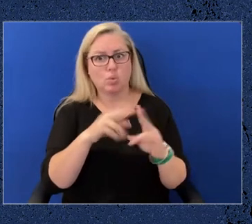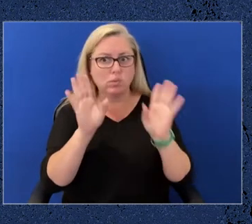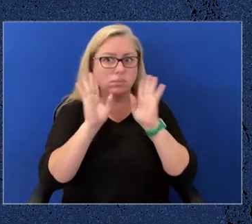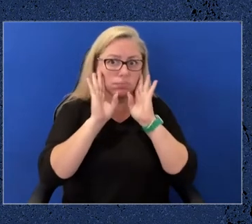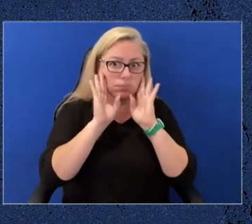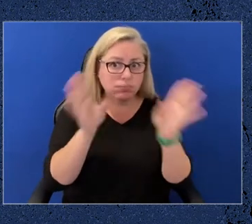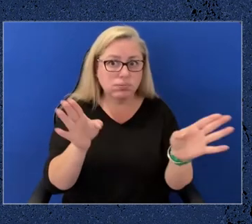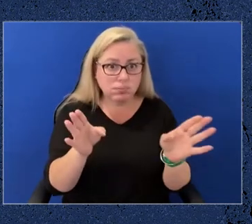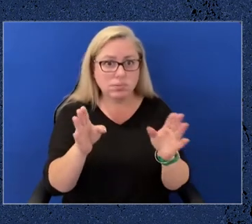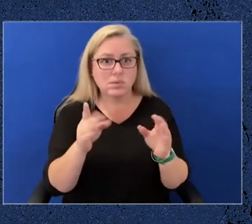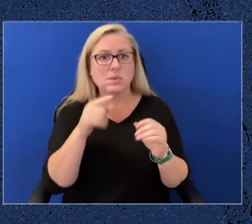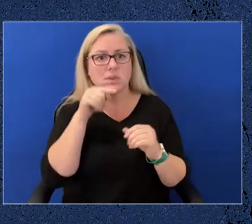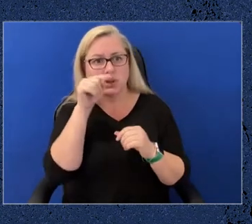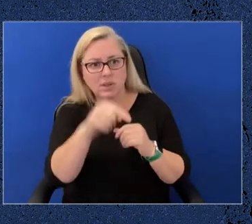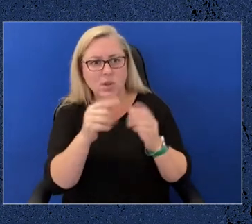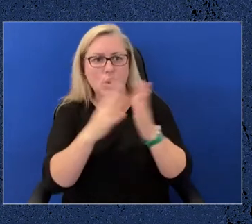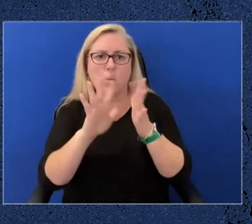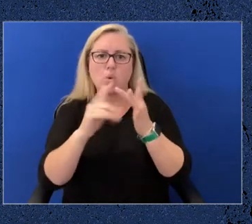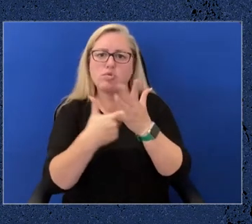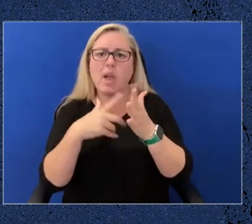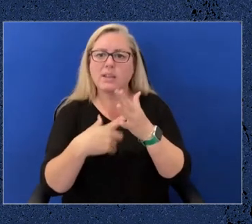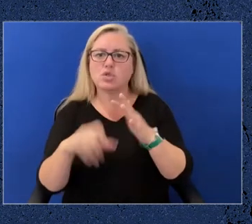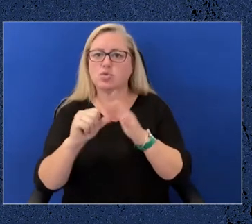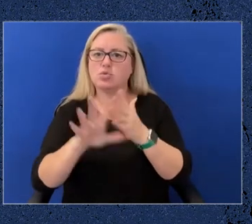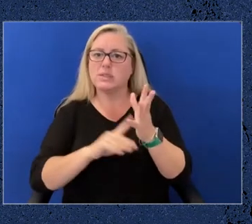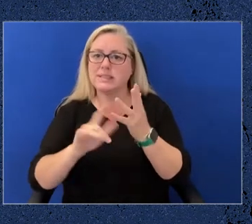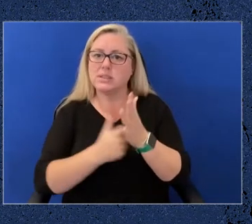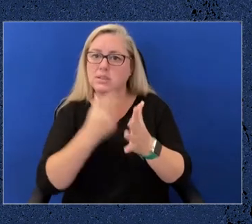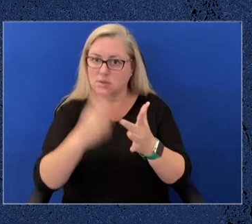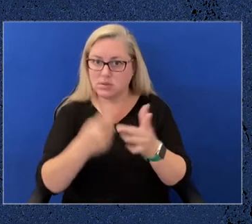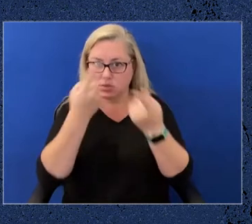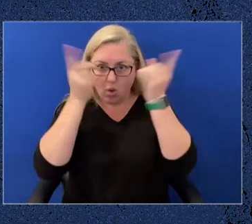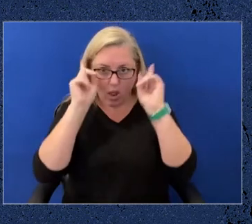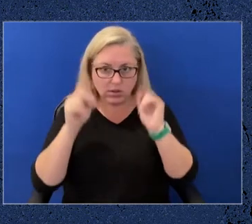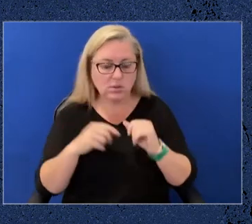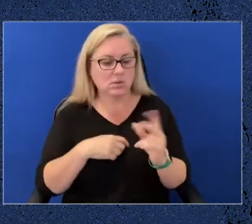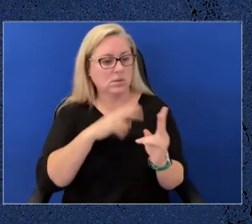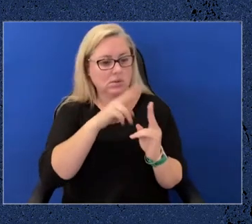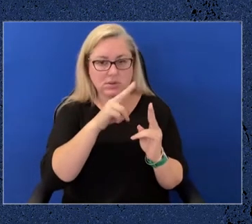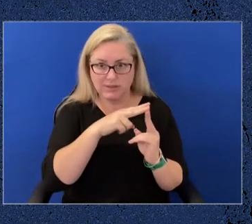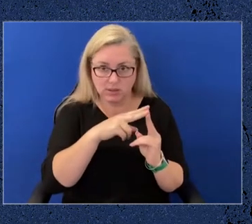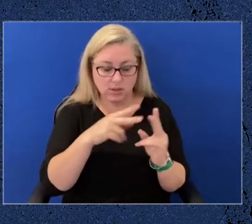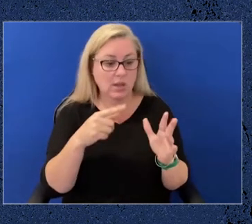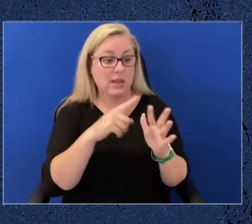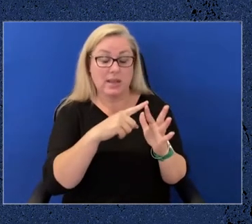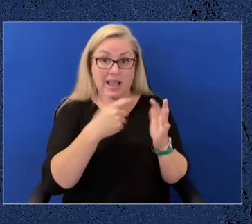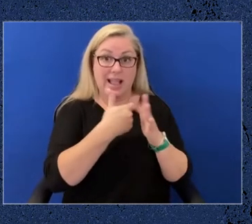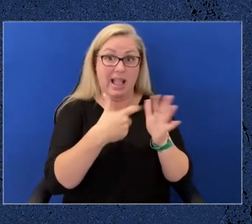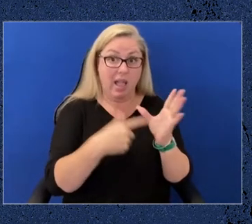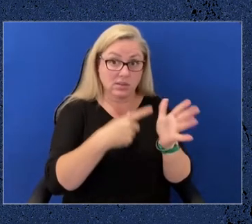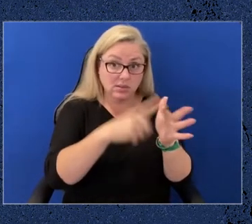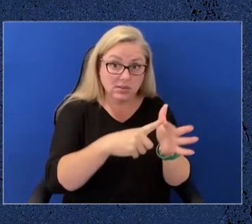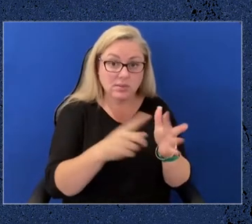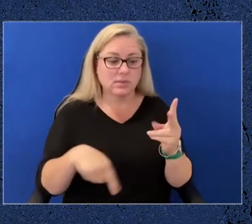Wurundjeri scholars, Associate Professor Michael-Shawn Fletcher and Research Fellow Kate Harriden, who